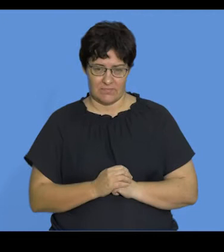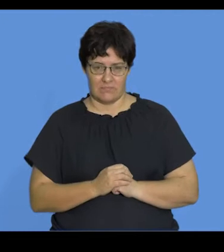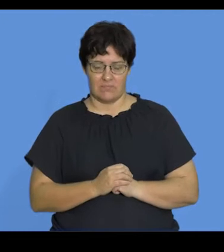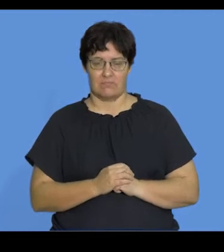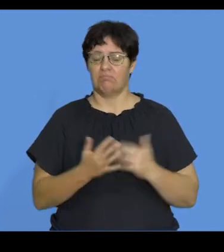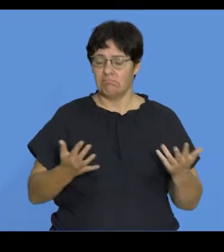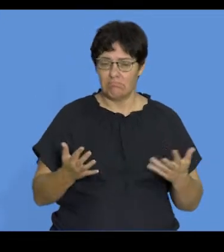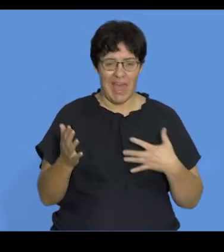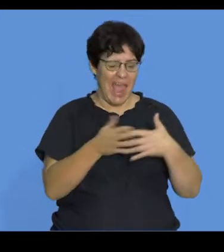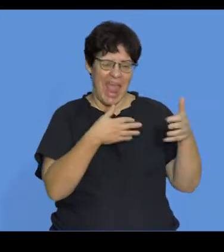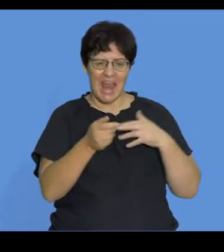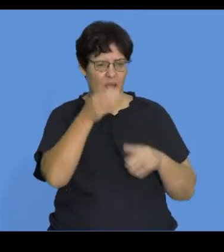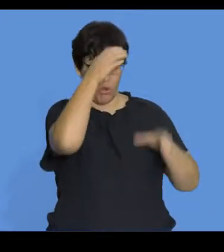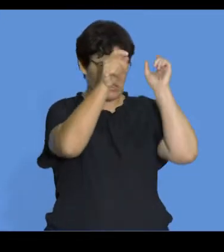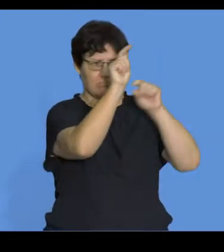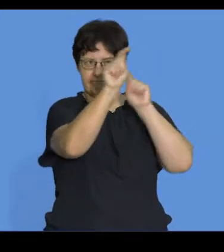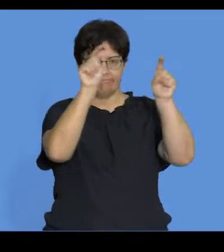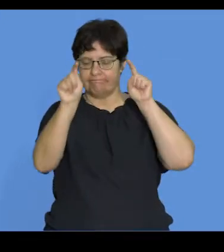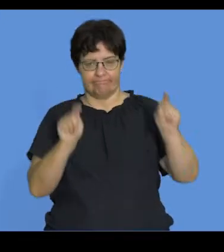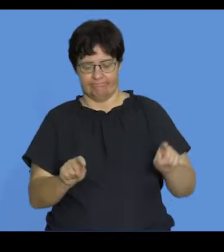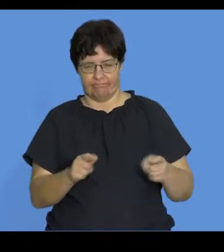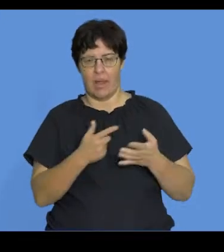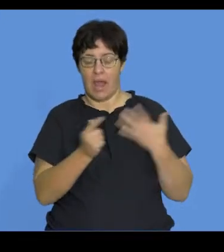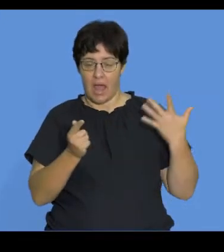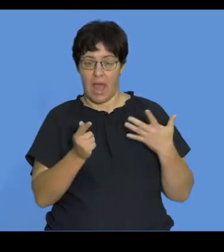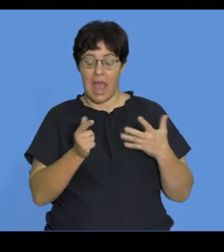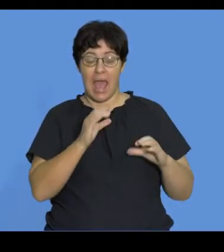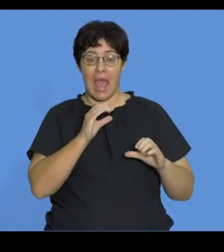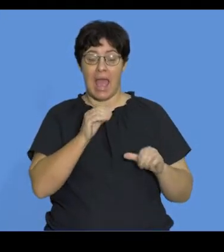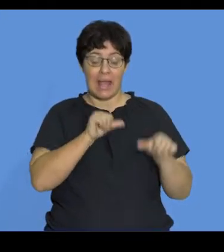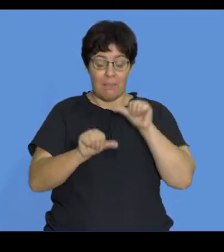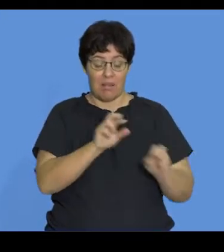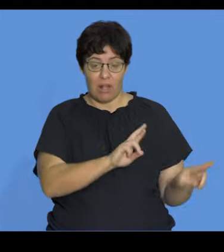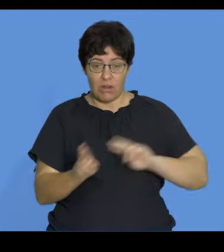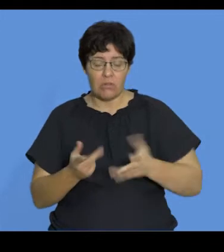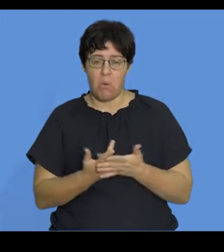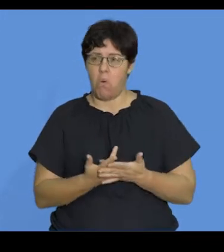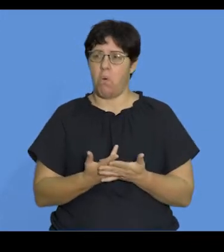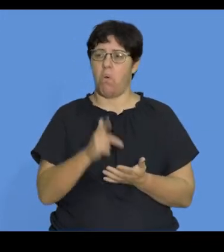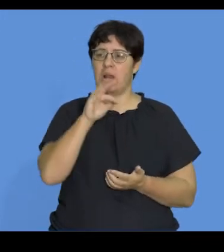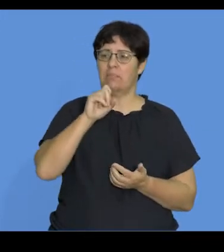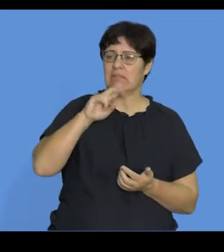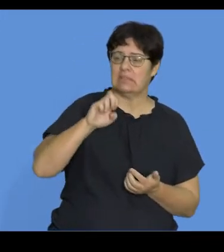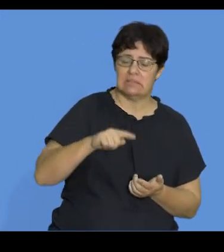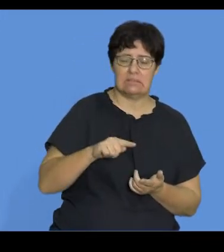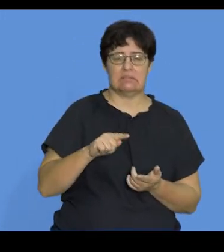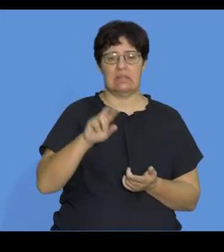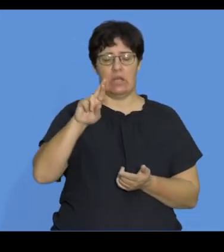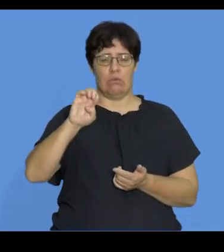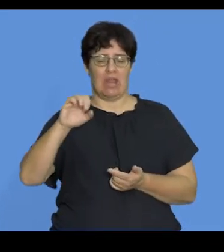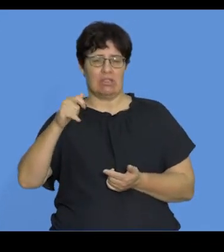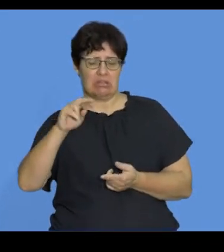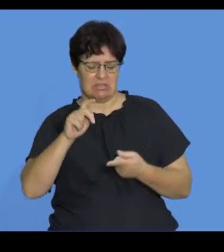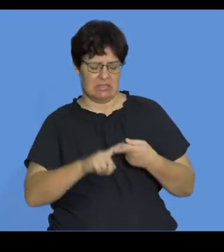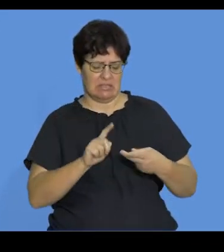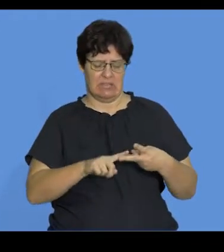can be on any of the concept as long as there is a chemical reaction. It could be on limiting reagents, yield, purity, you